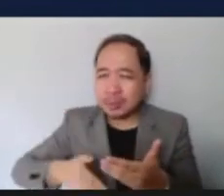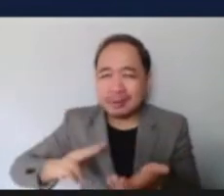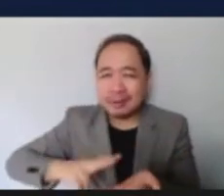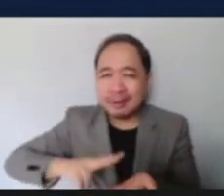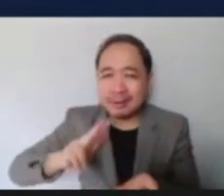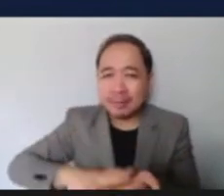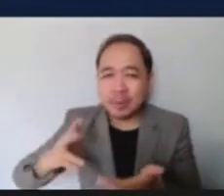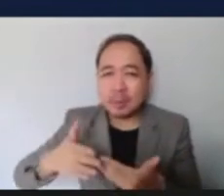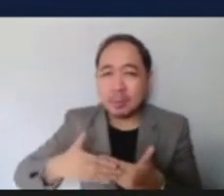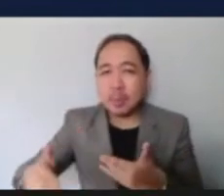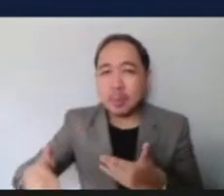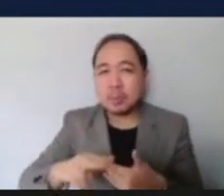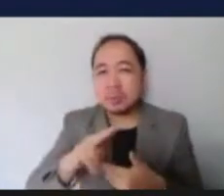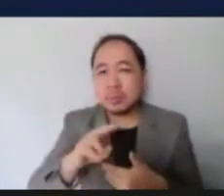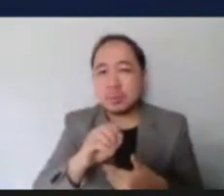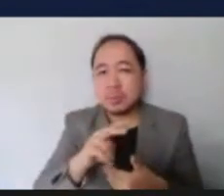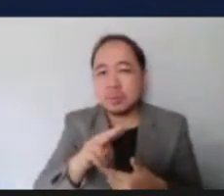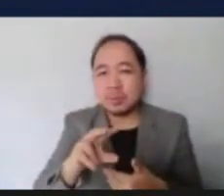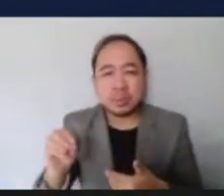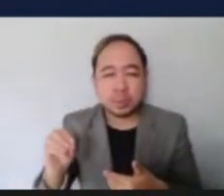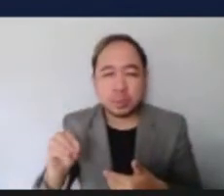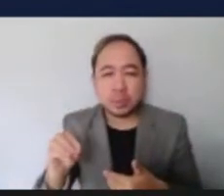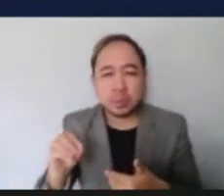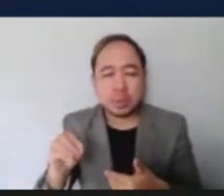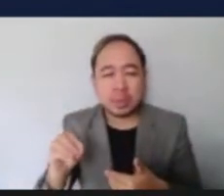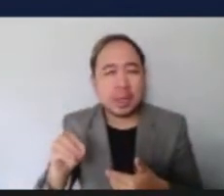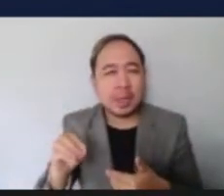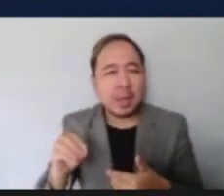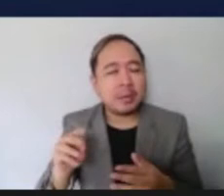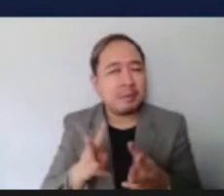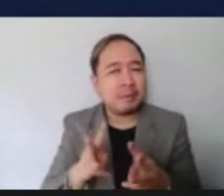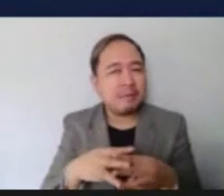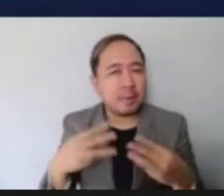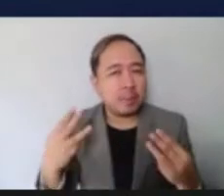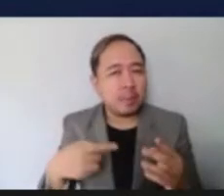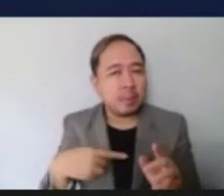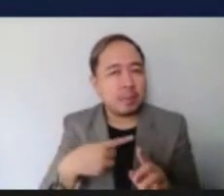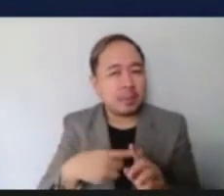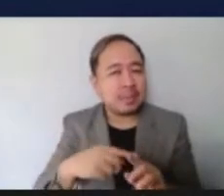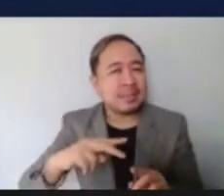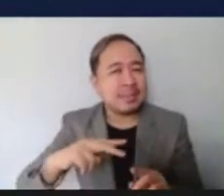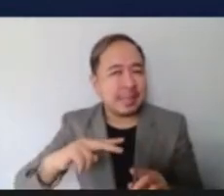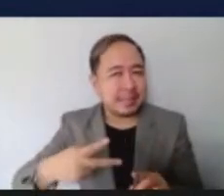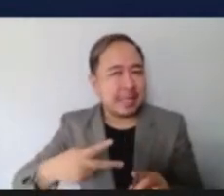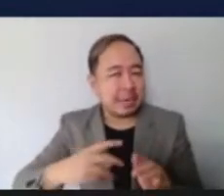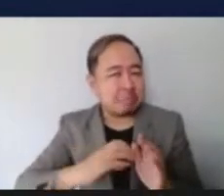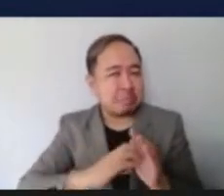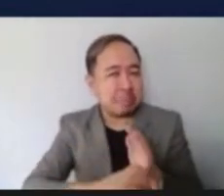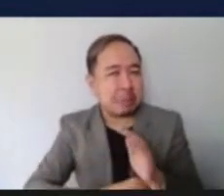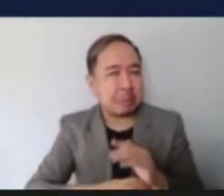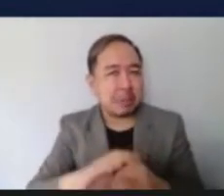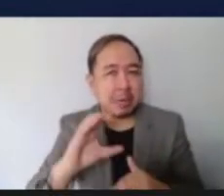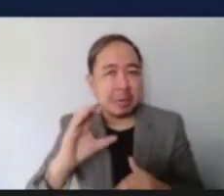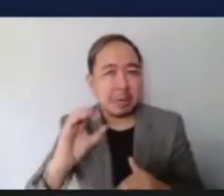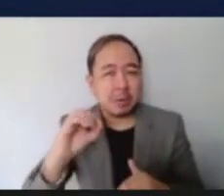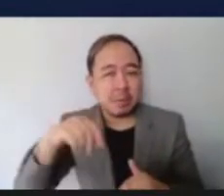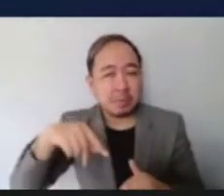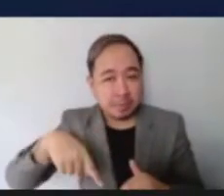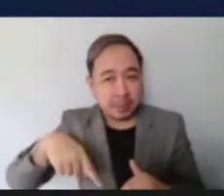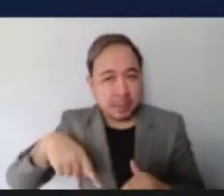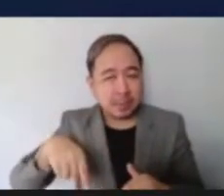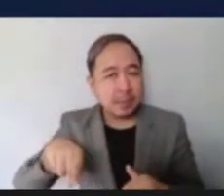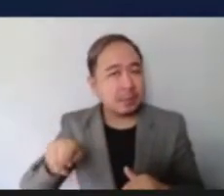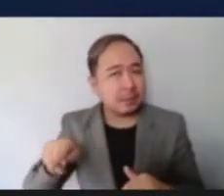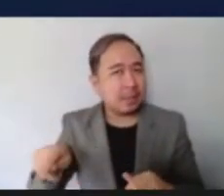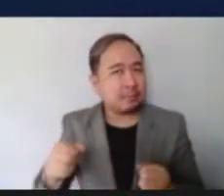post 2020 Pluto fighters in the rainbow at the second part of cop-15 CBD has